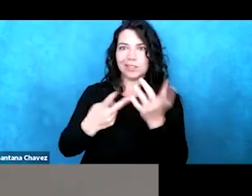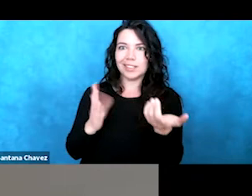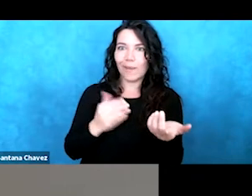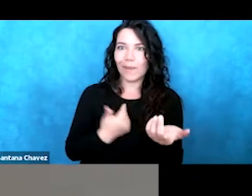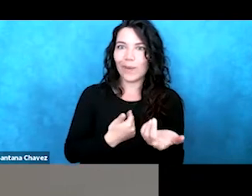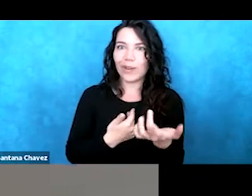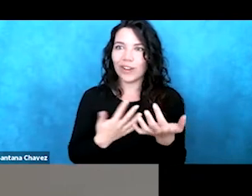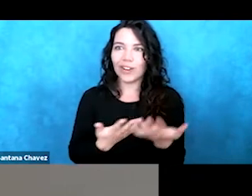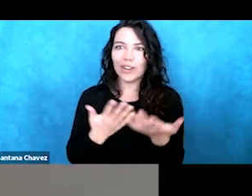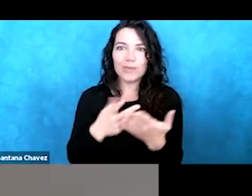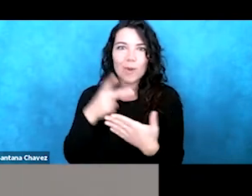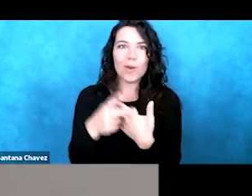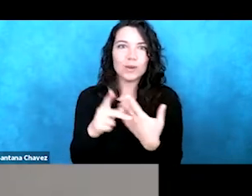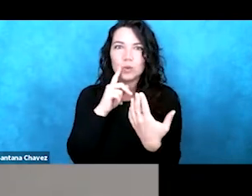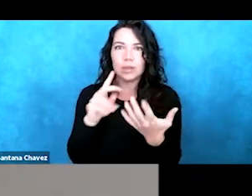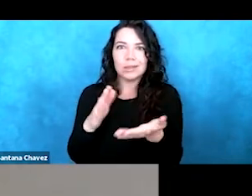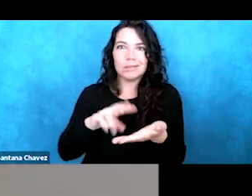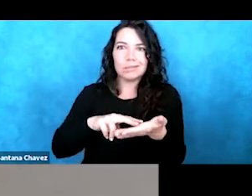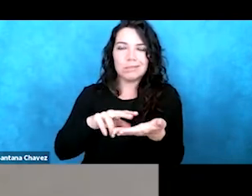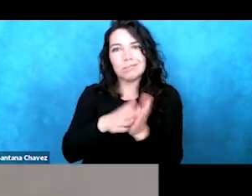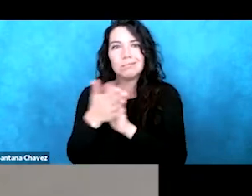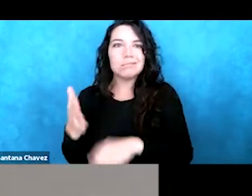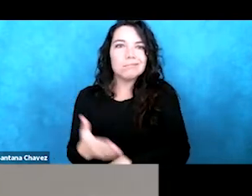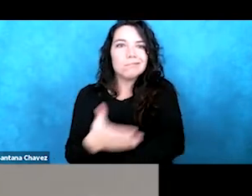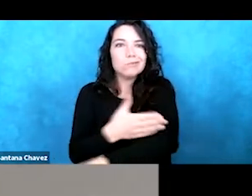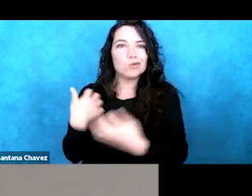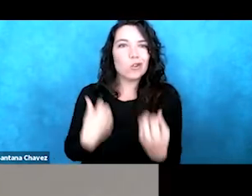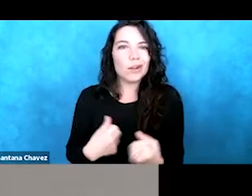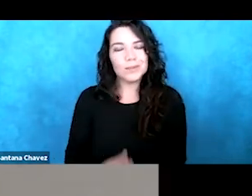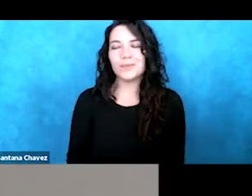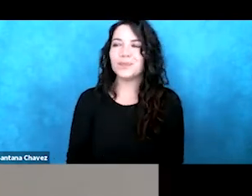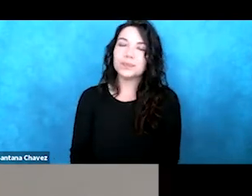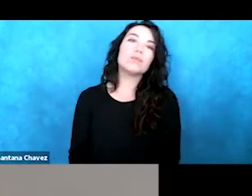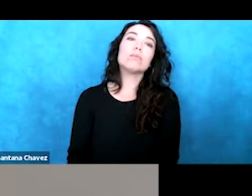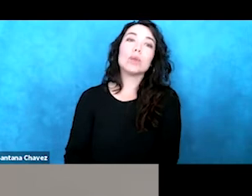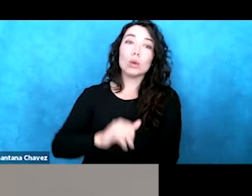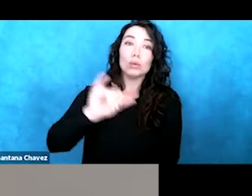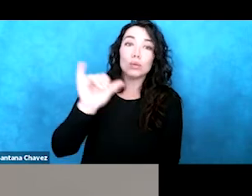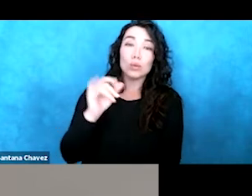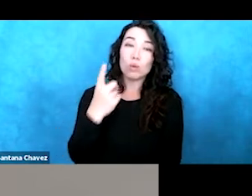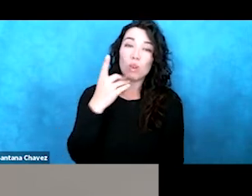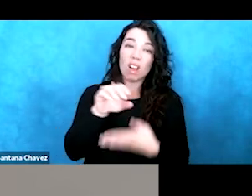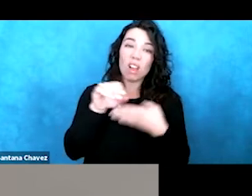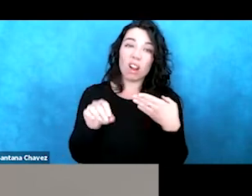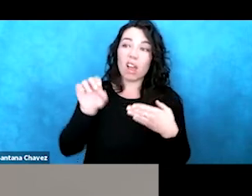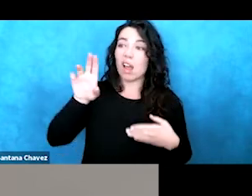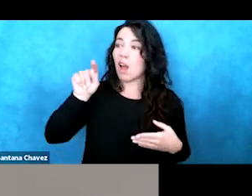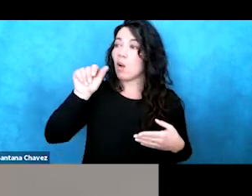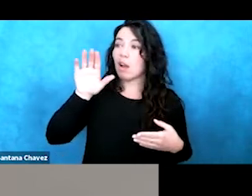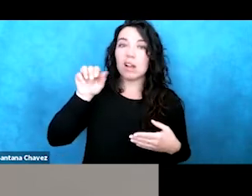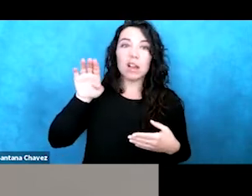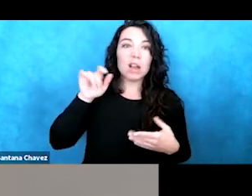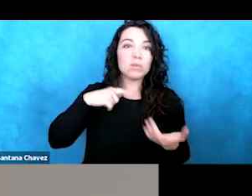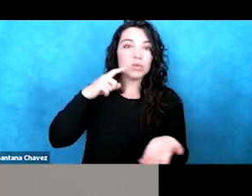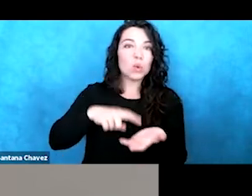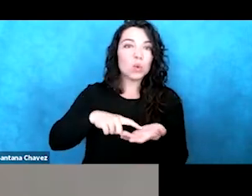the mechanics of the thing. And what we also saw was self-regulation was a big outcome. So as we introduced the psychoeducation